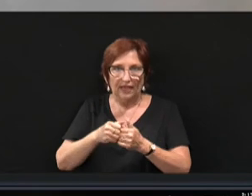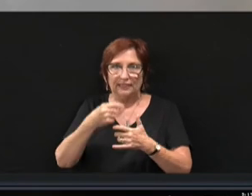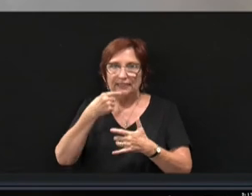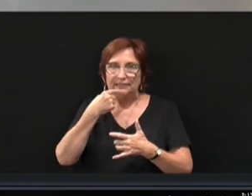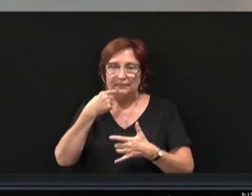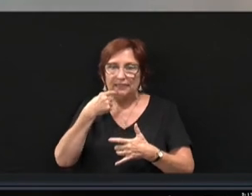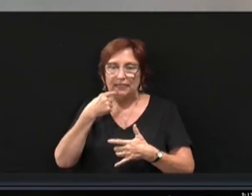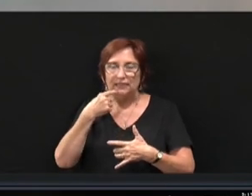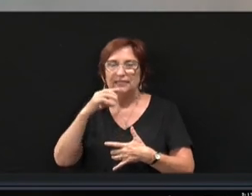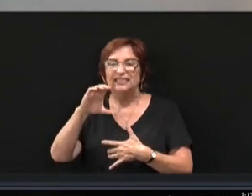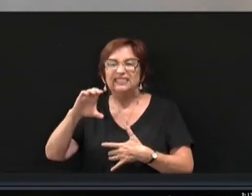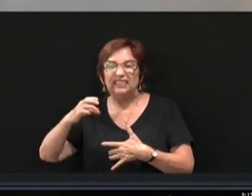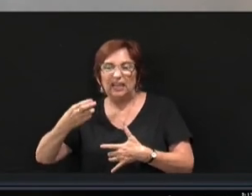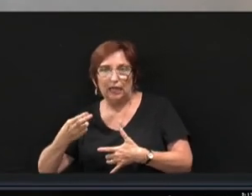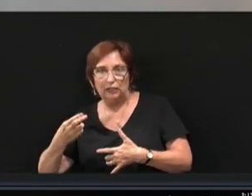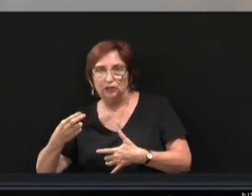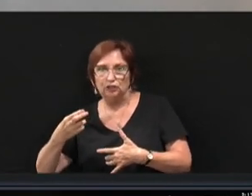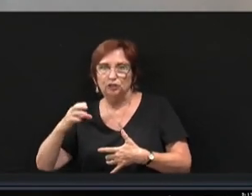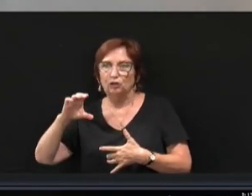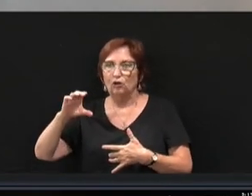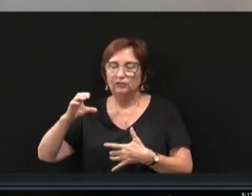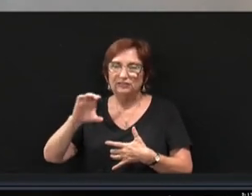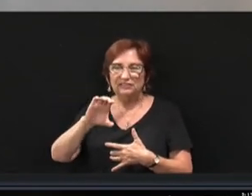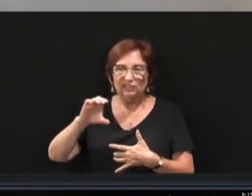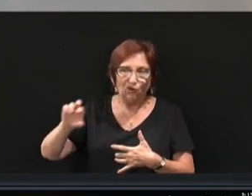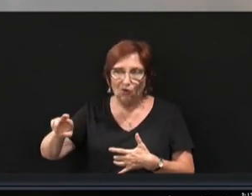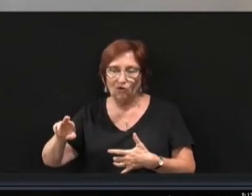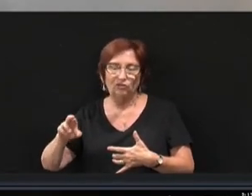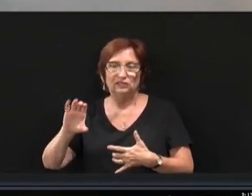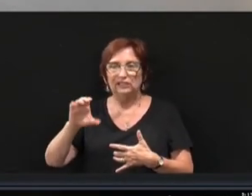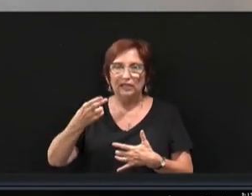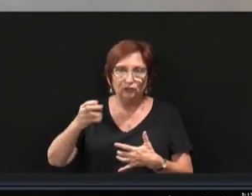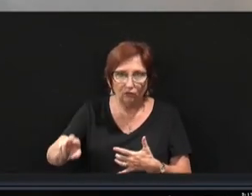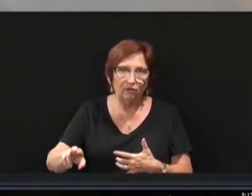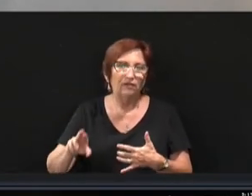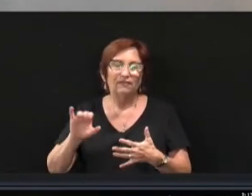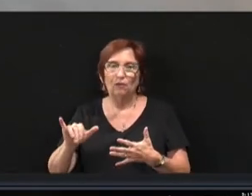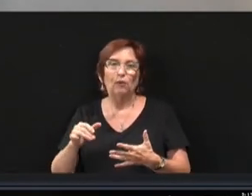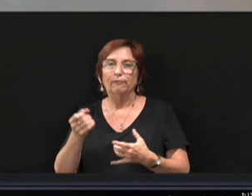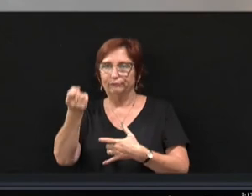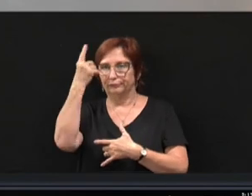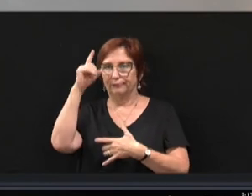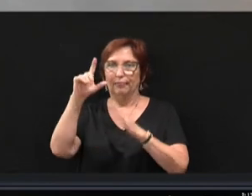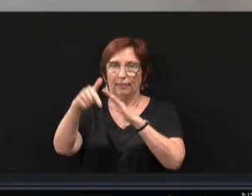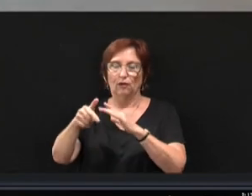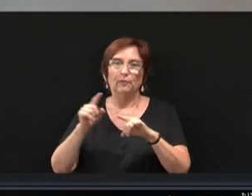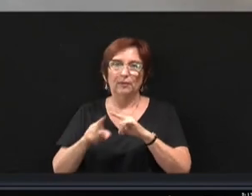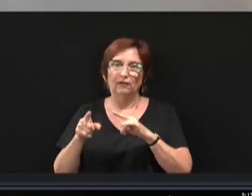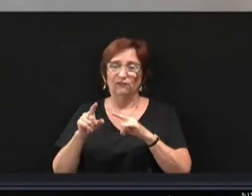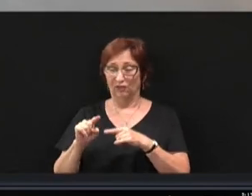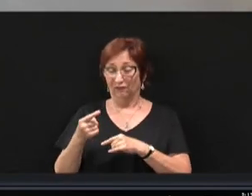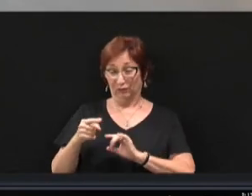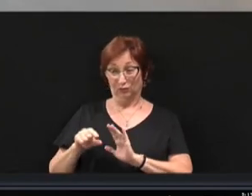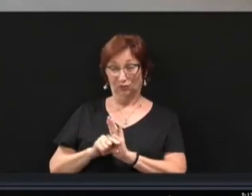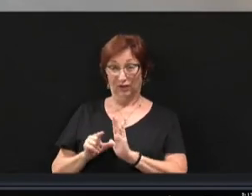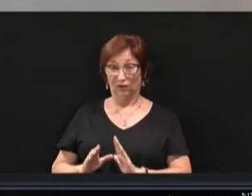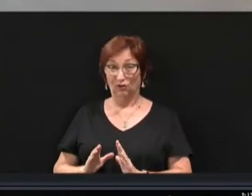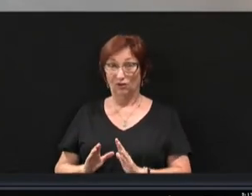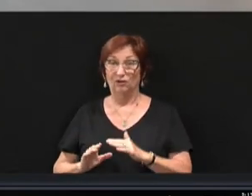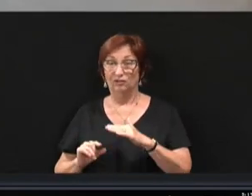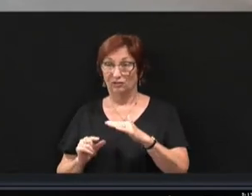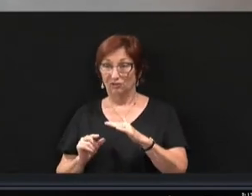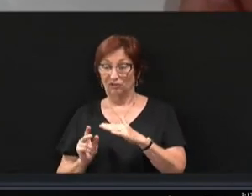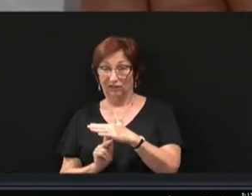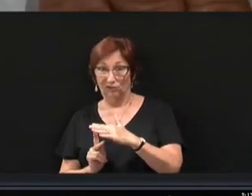make it very clear. They get it pretty soon, but if you have a kindergartner or first grader, that's very confusing. Those R blends